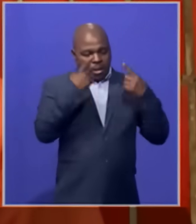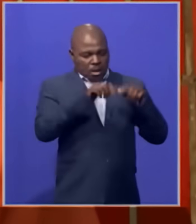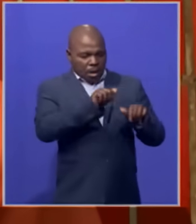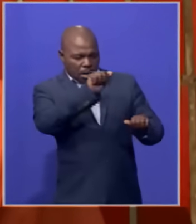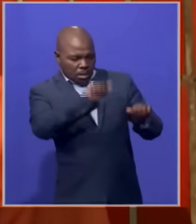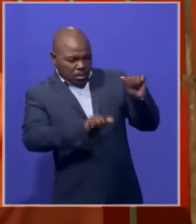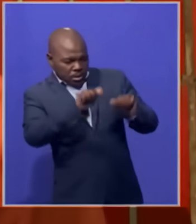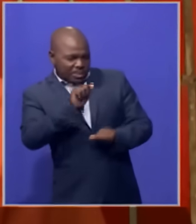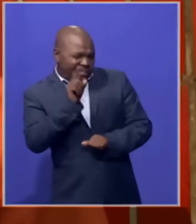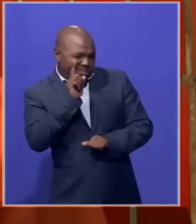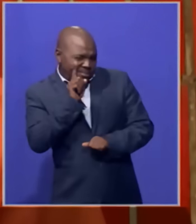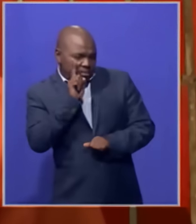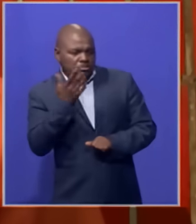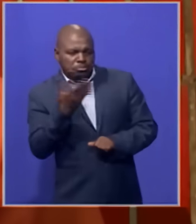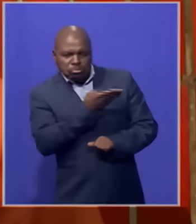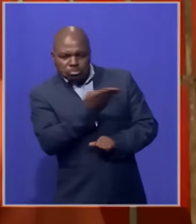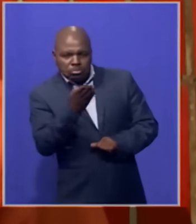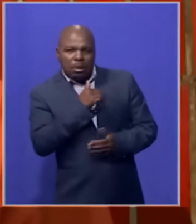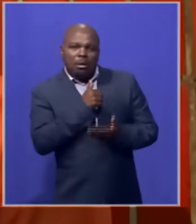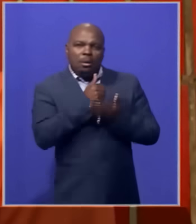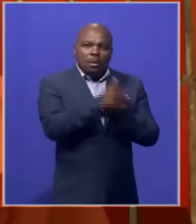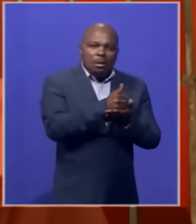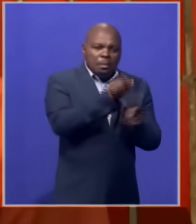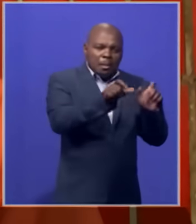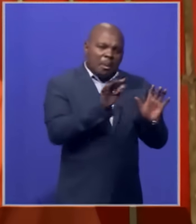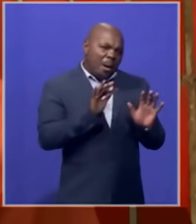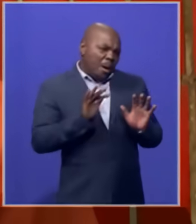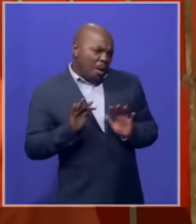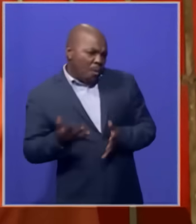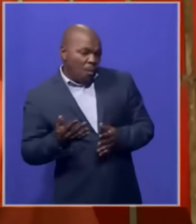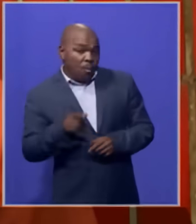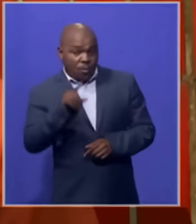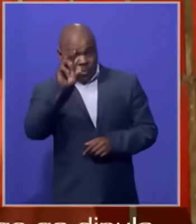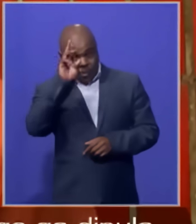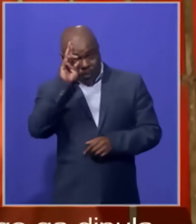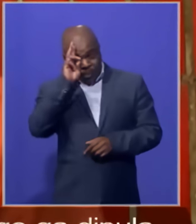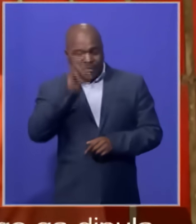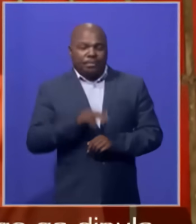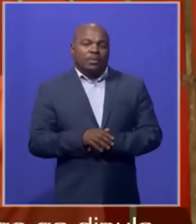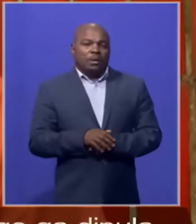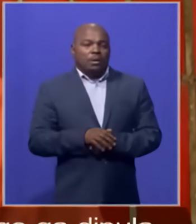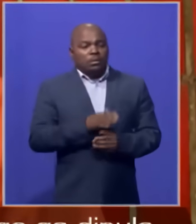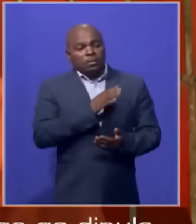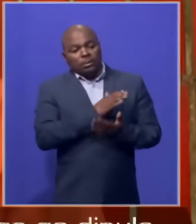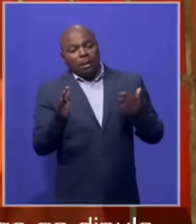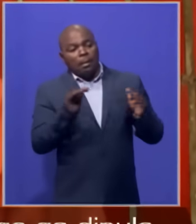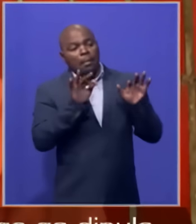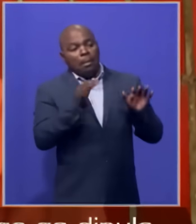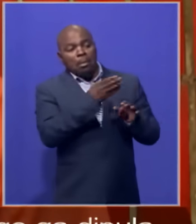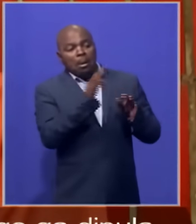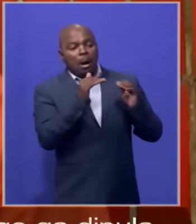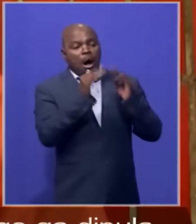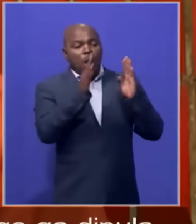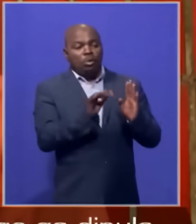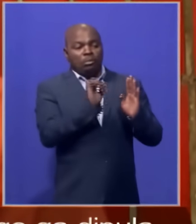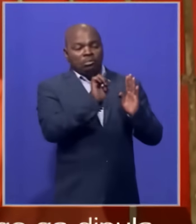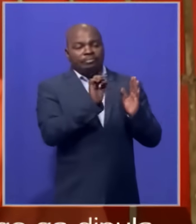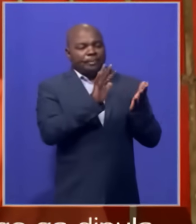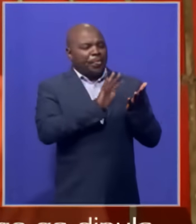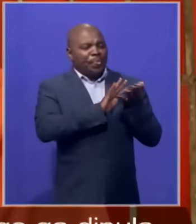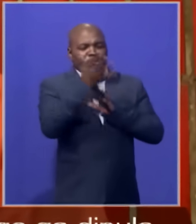ya gore ke thušo ye feng yeo re ka fa go batho ba ka go tla gopola gore go na le bao e le gore mengwako ya bona e